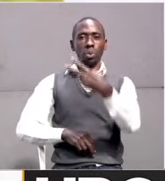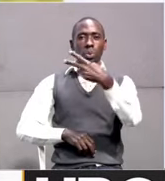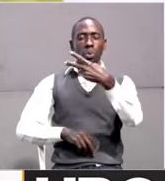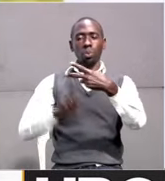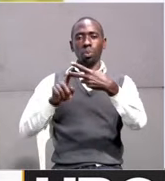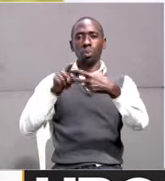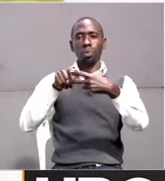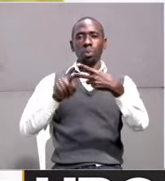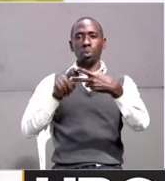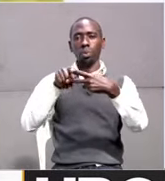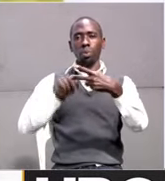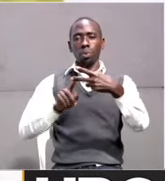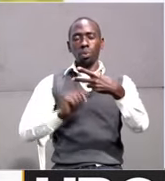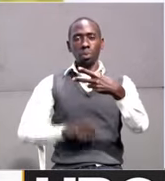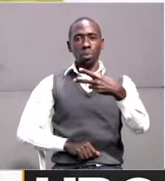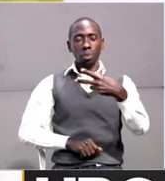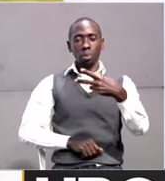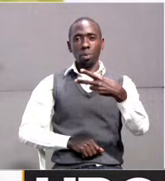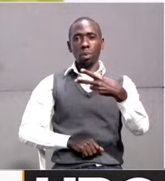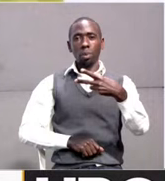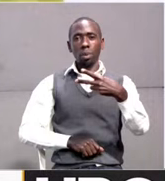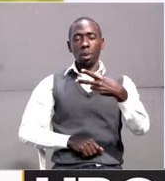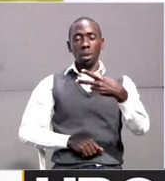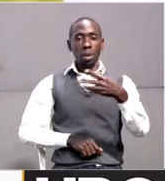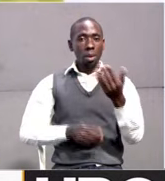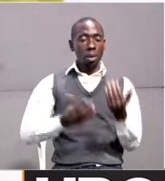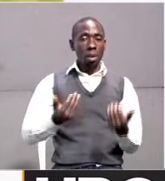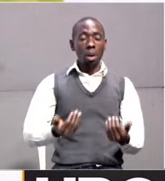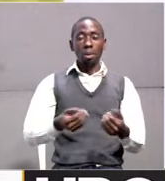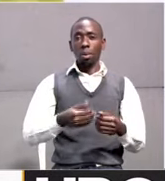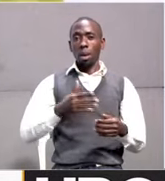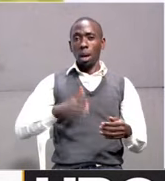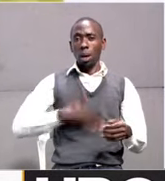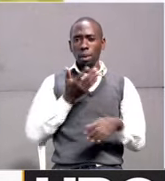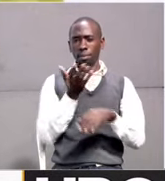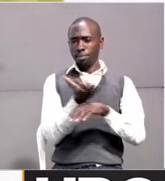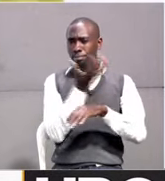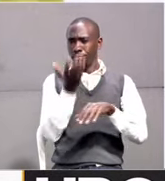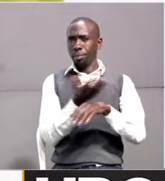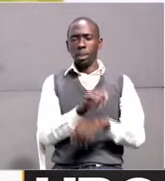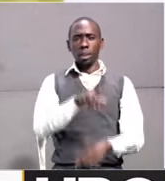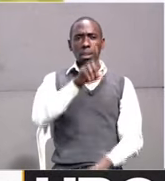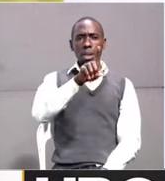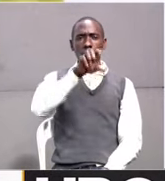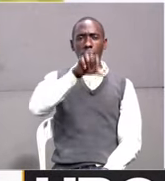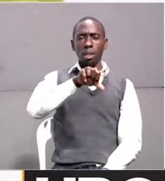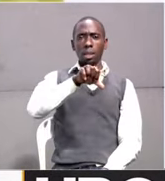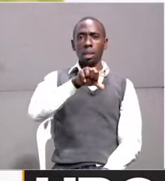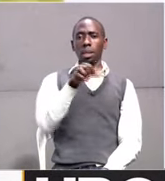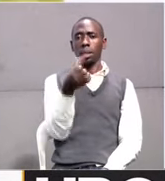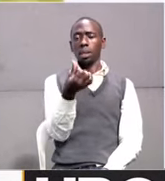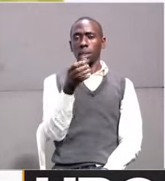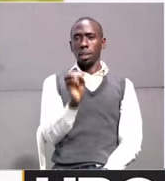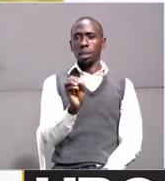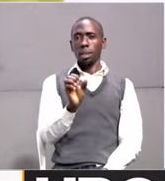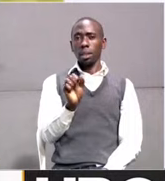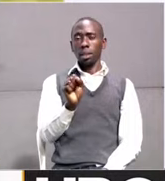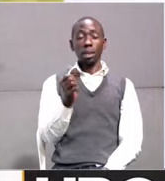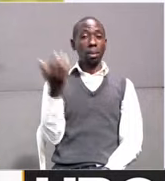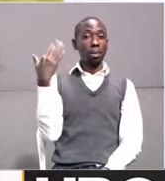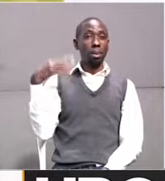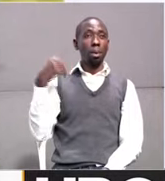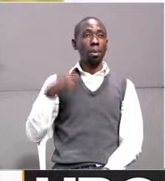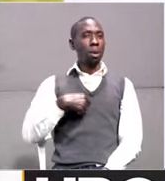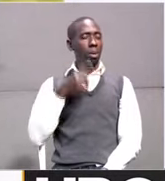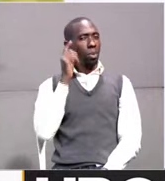Now, in our analysis in the 1960s, we saw that Uganda would